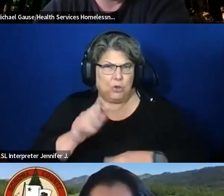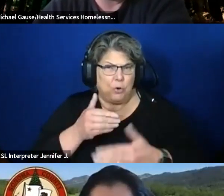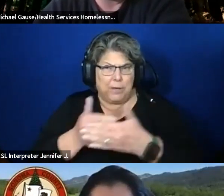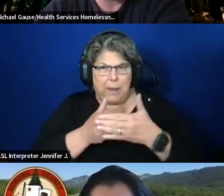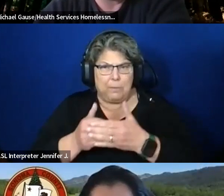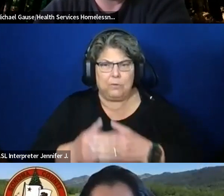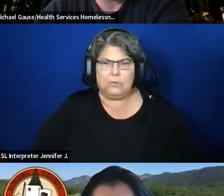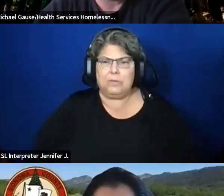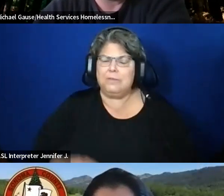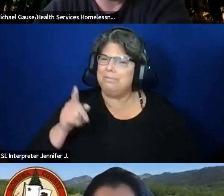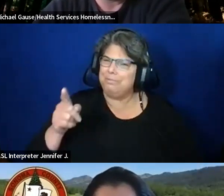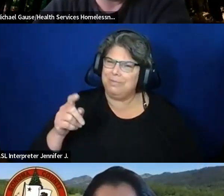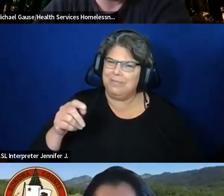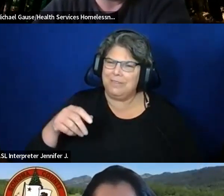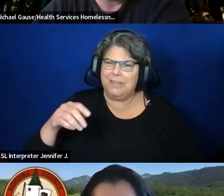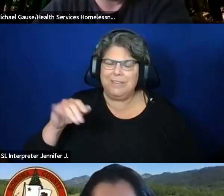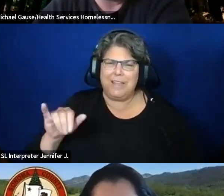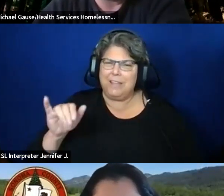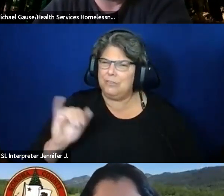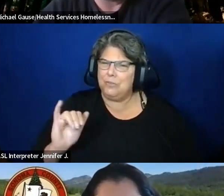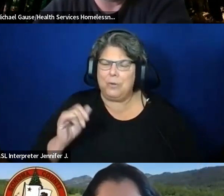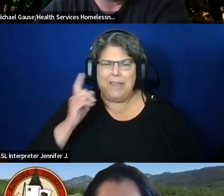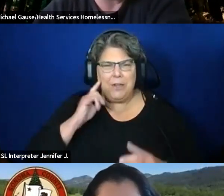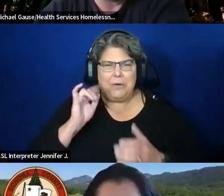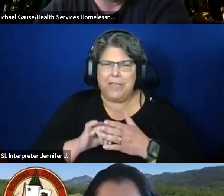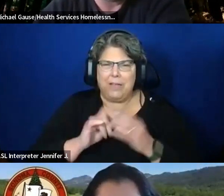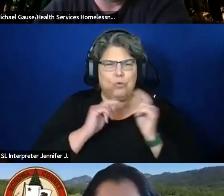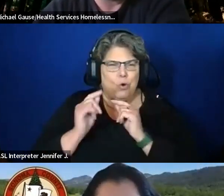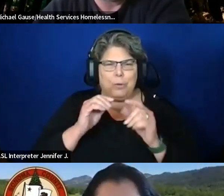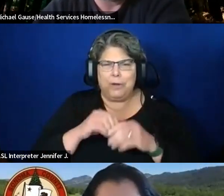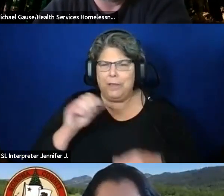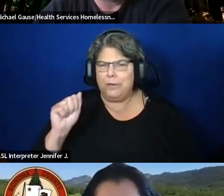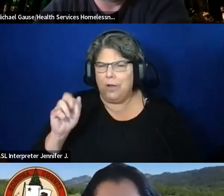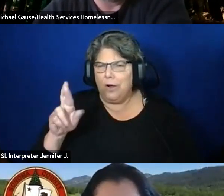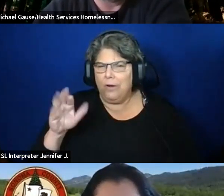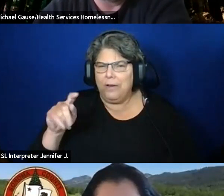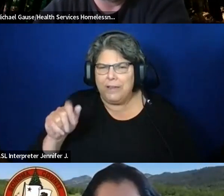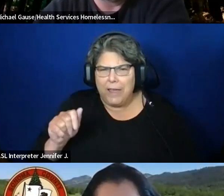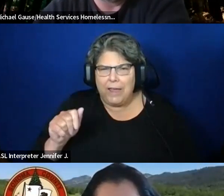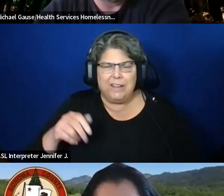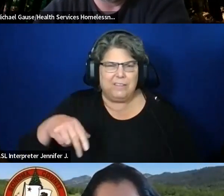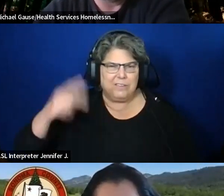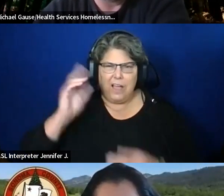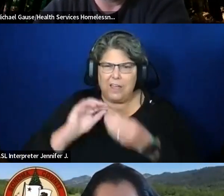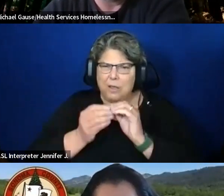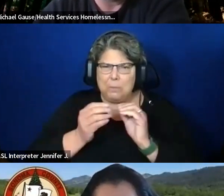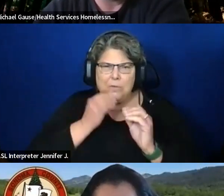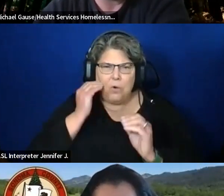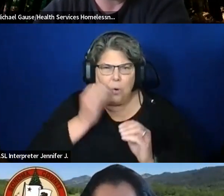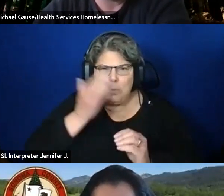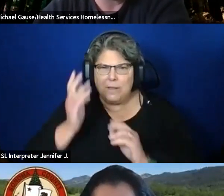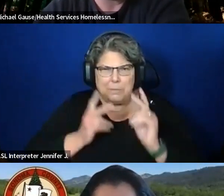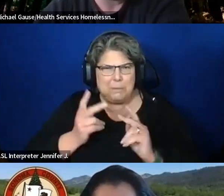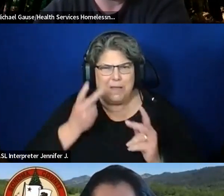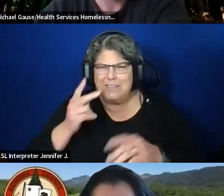years or a rumor up in areas like Arcata, Eureka, where there's high homeless populations. I've seen it up and down the